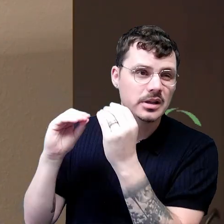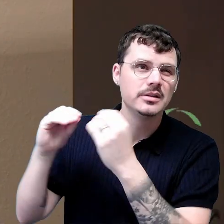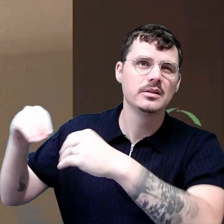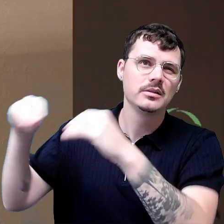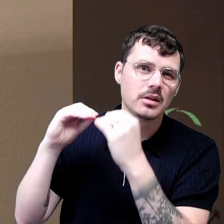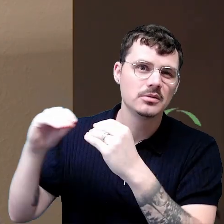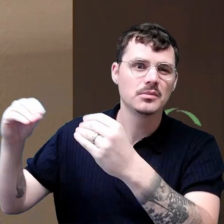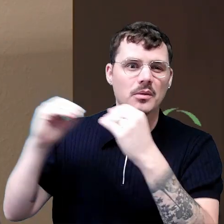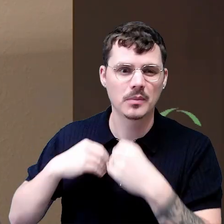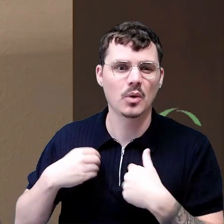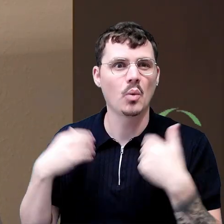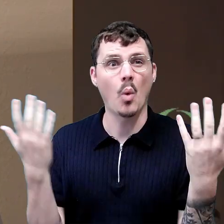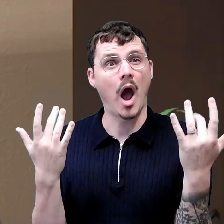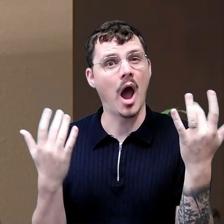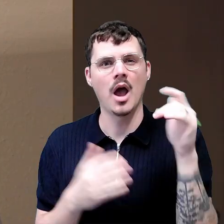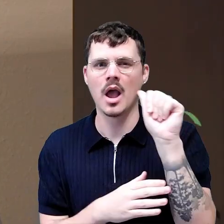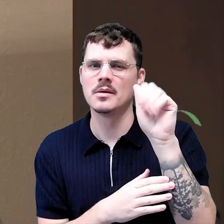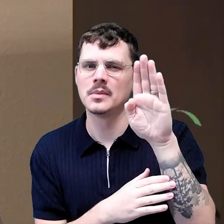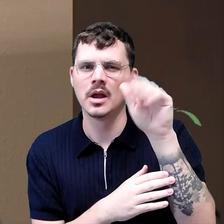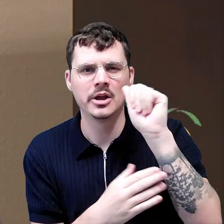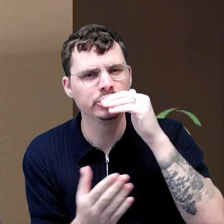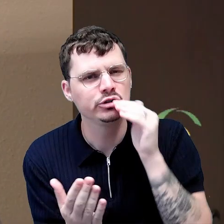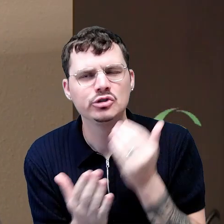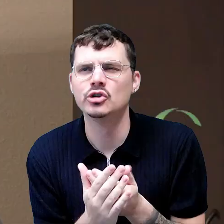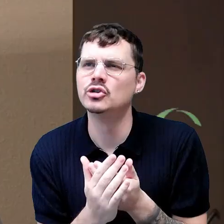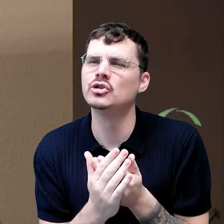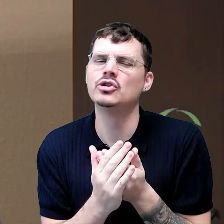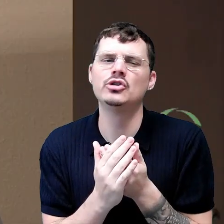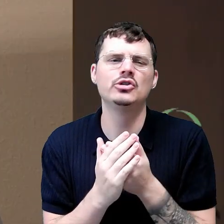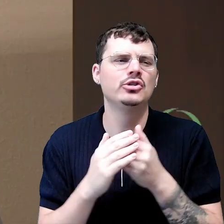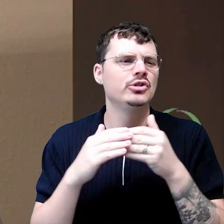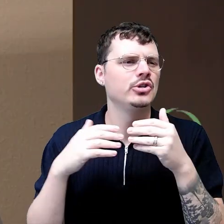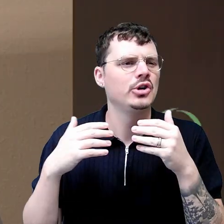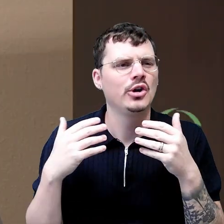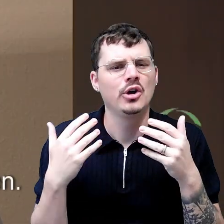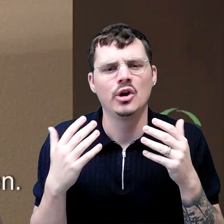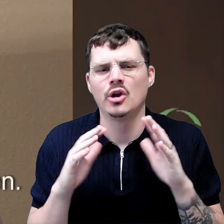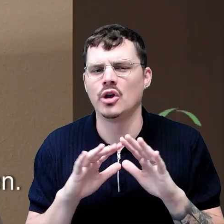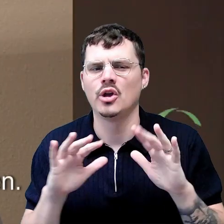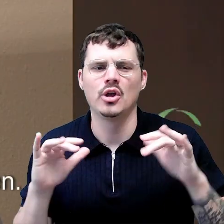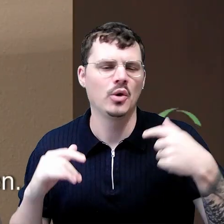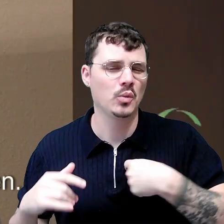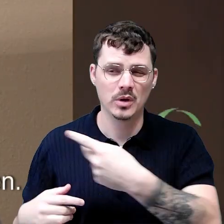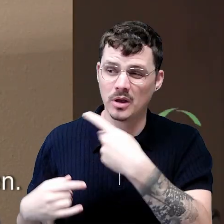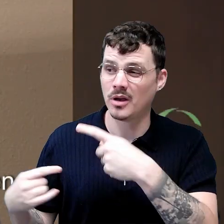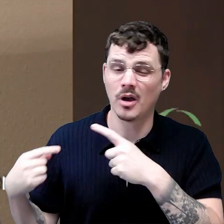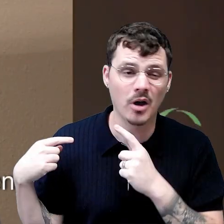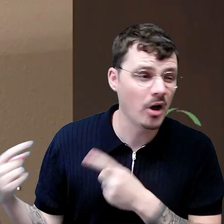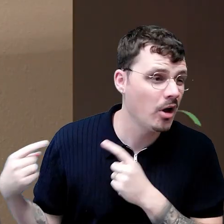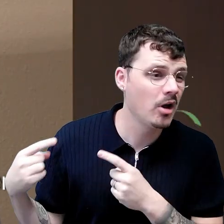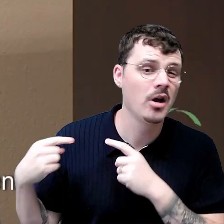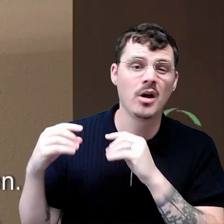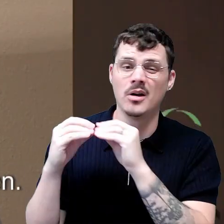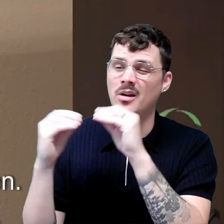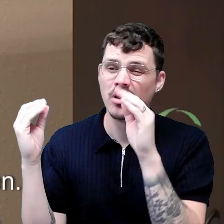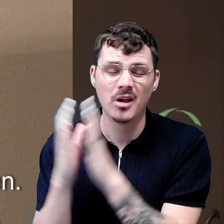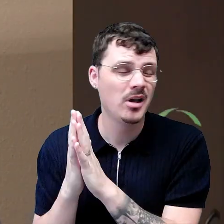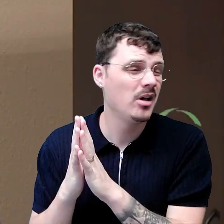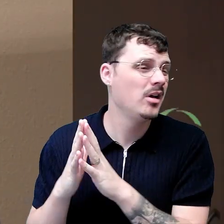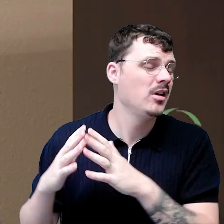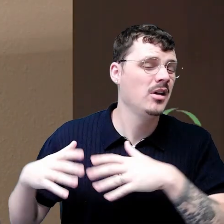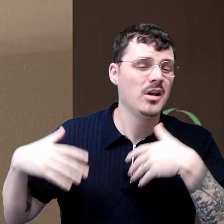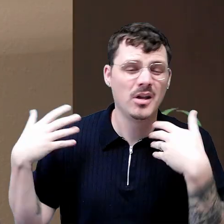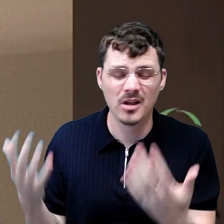what's all good about applied behavior analysis. And we argued and yelled and shouted, and